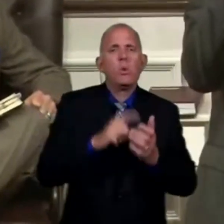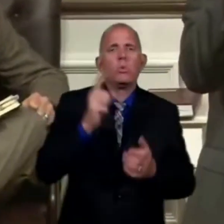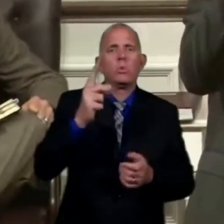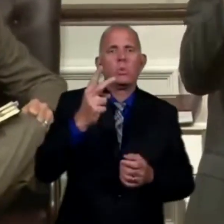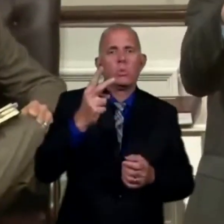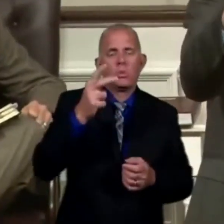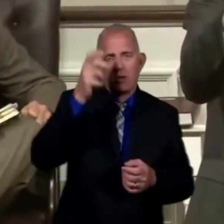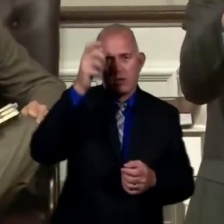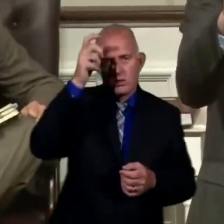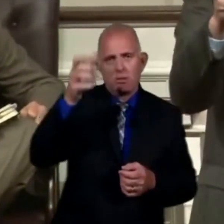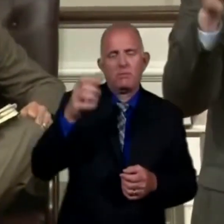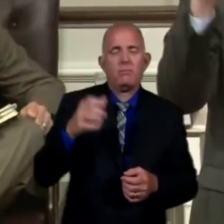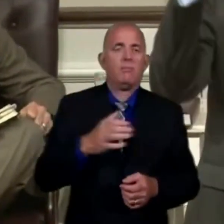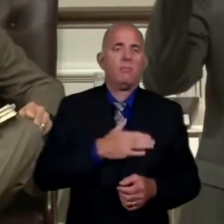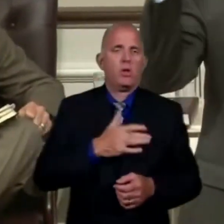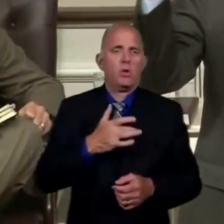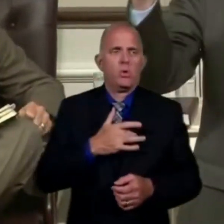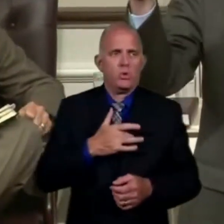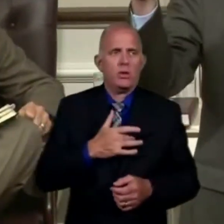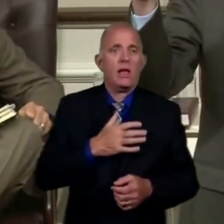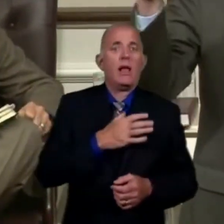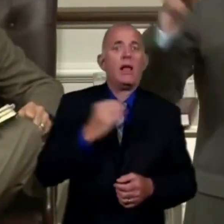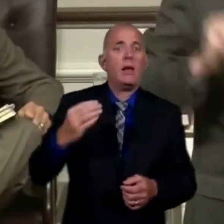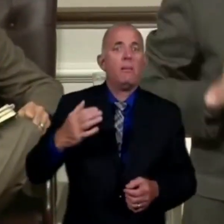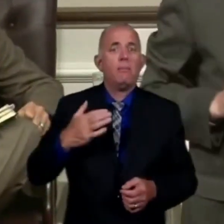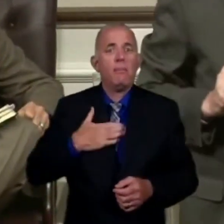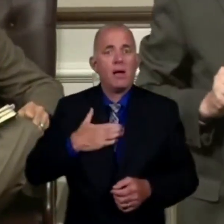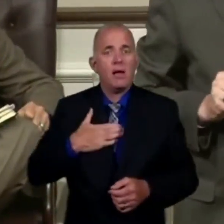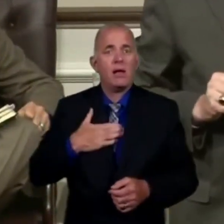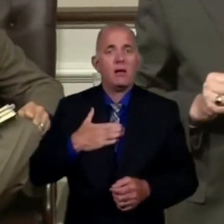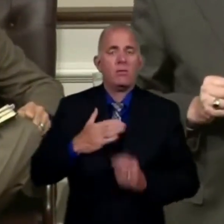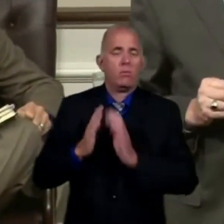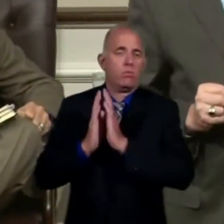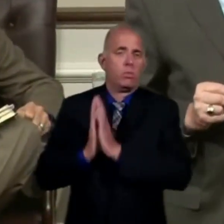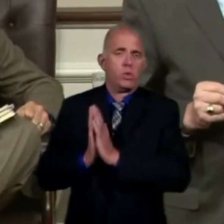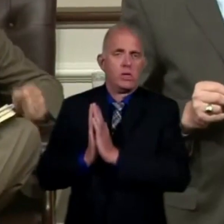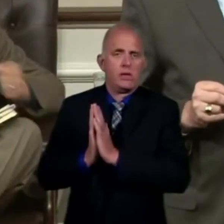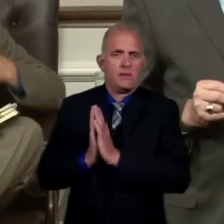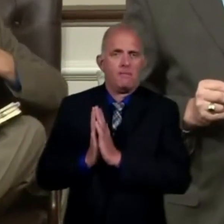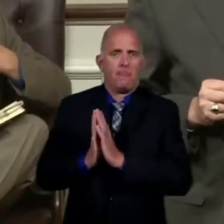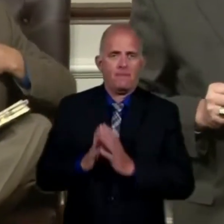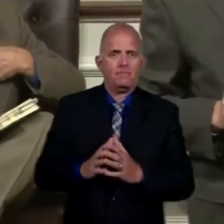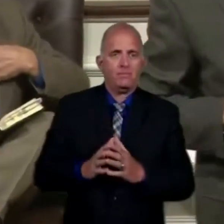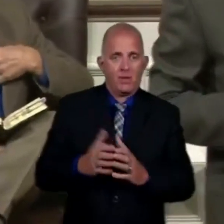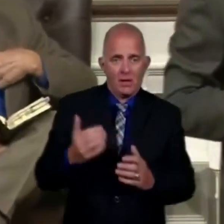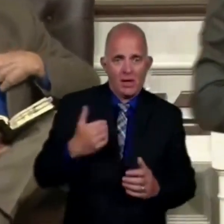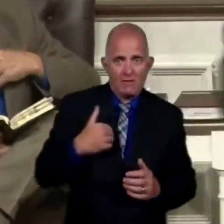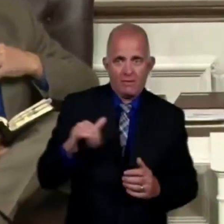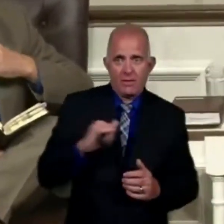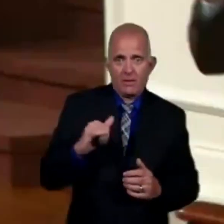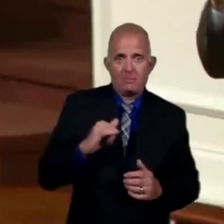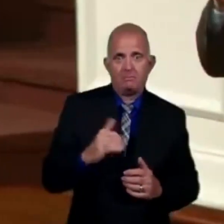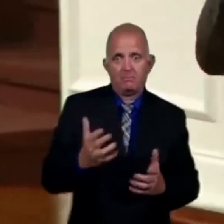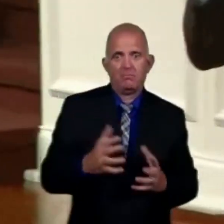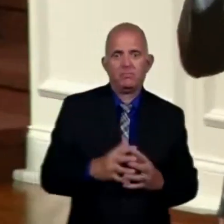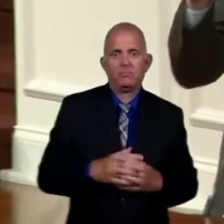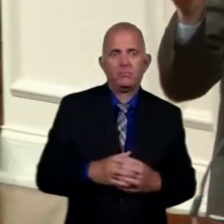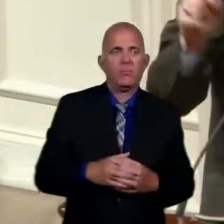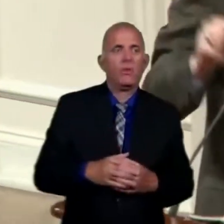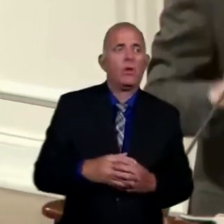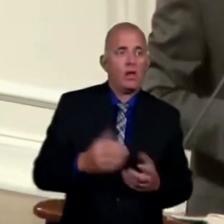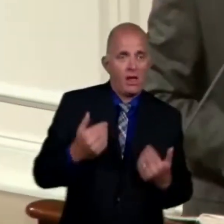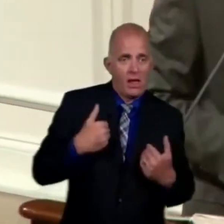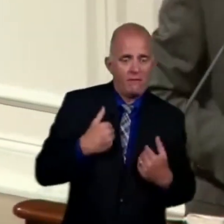what? And my prayer. Let me ask you, do you have that, friend? Do you have those